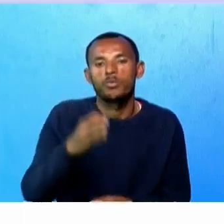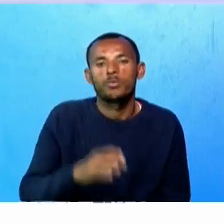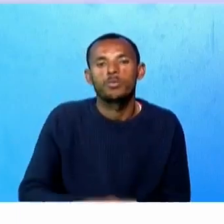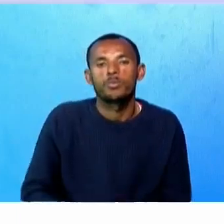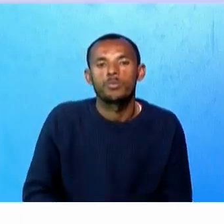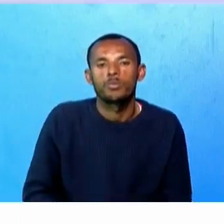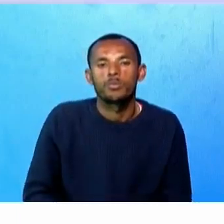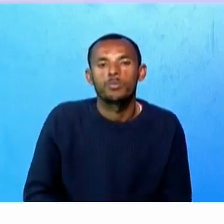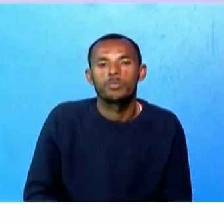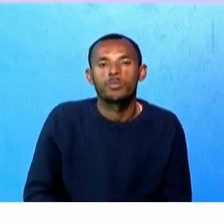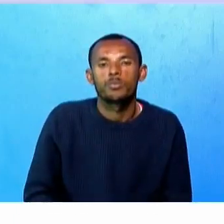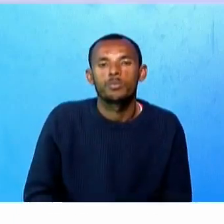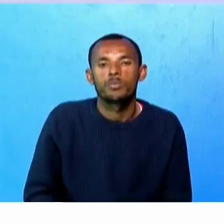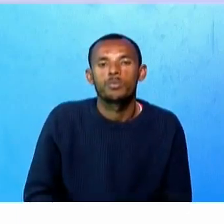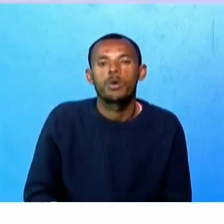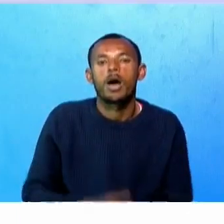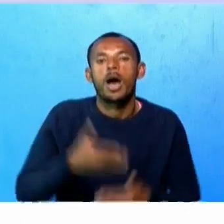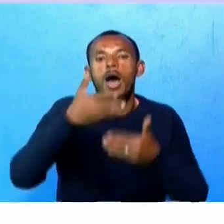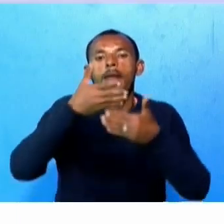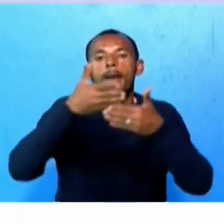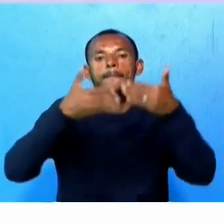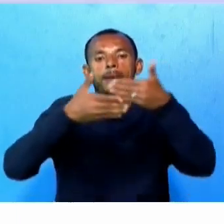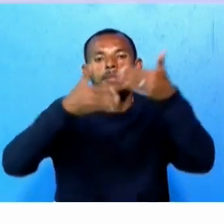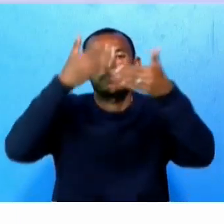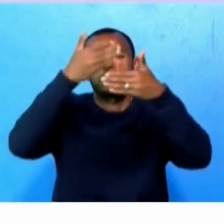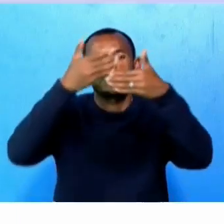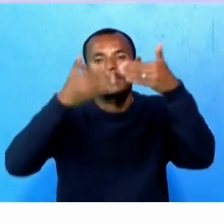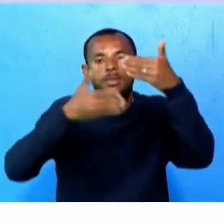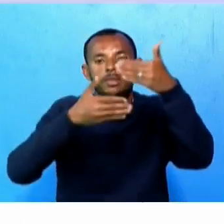an apartment.